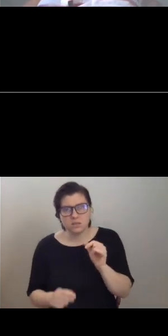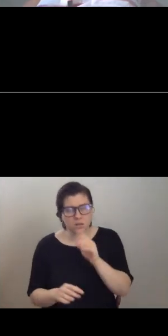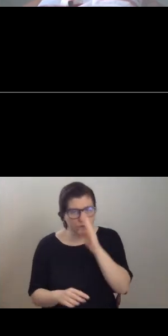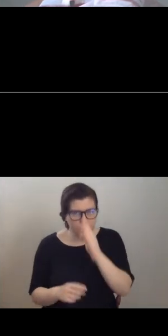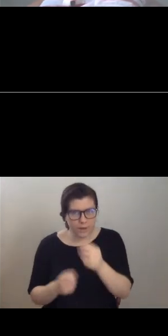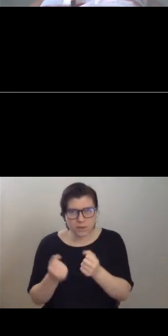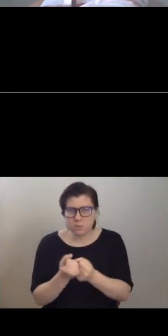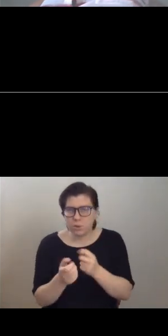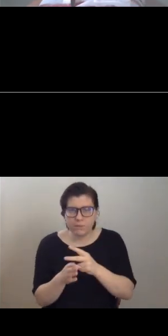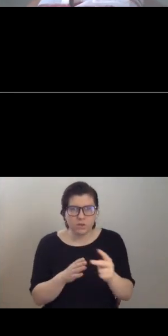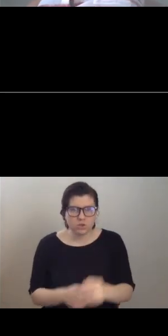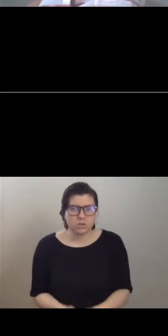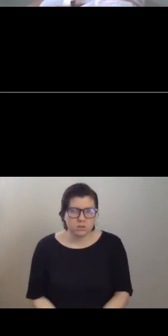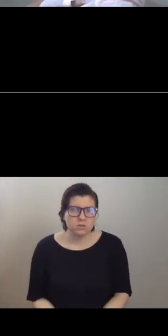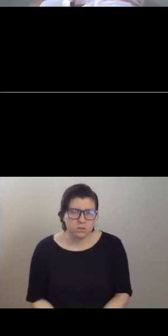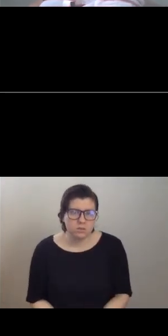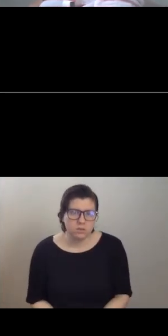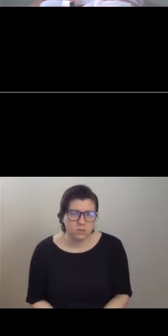professionals? Yes.